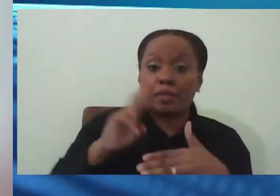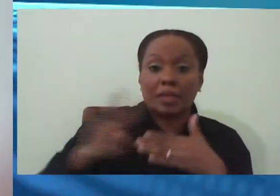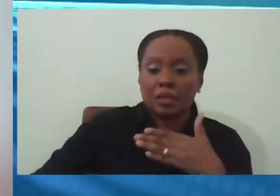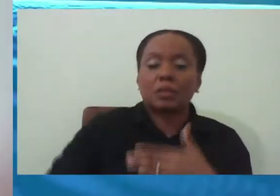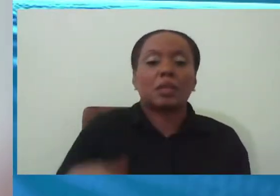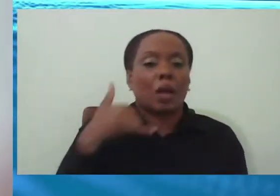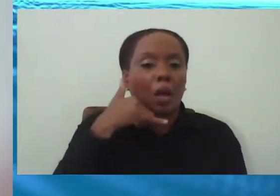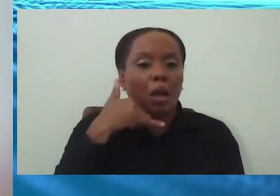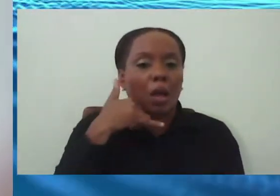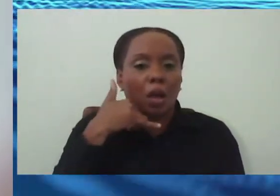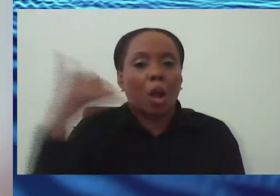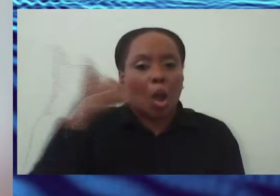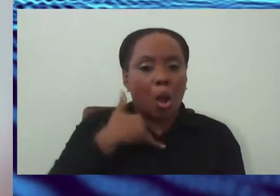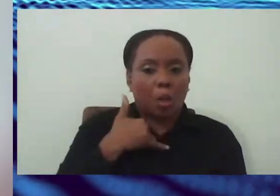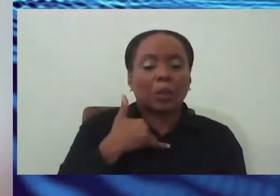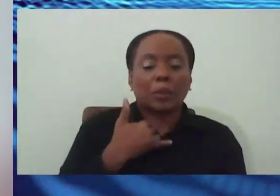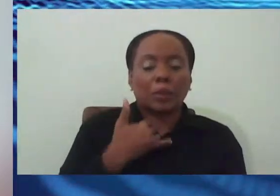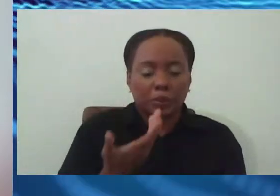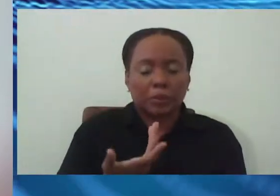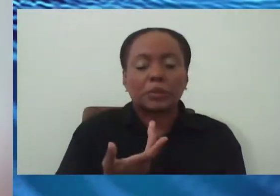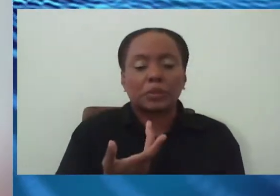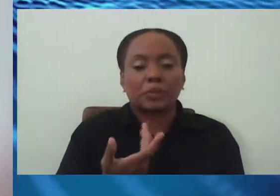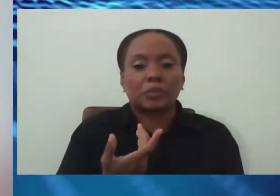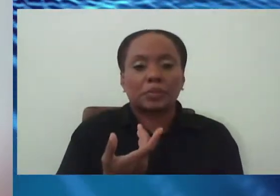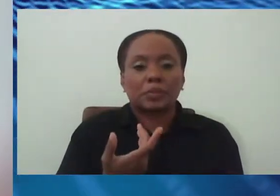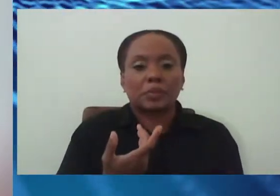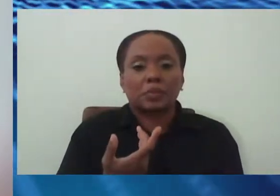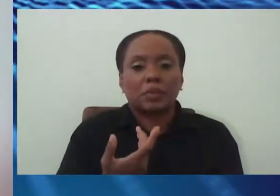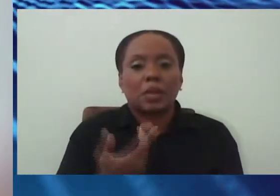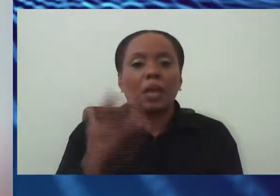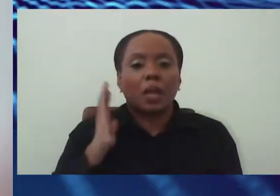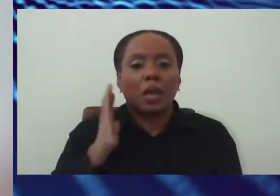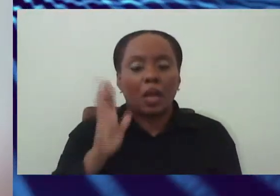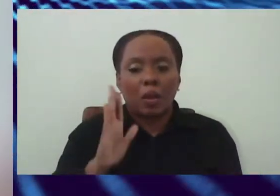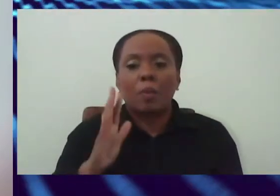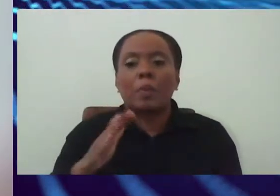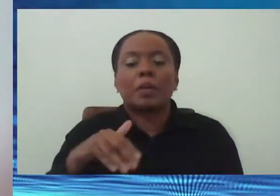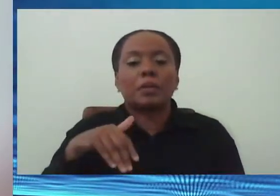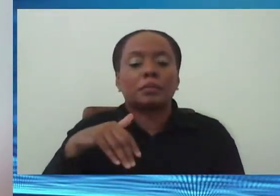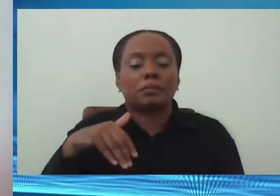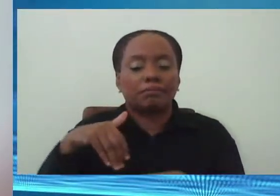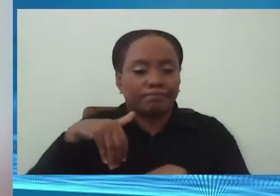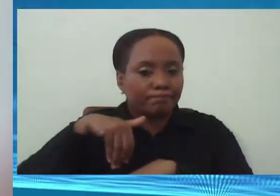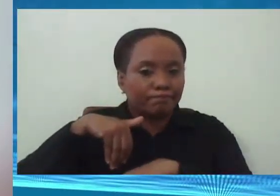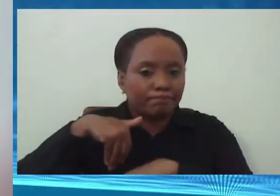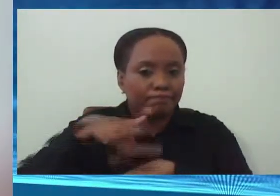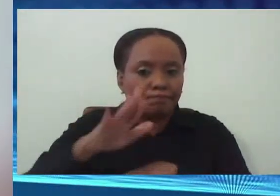give us a call so that we can get your result to you.